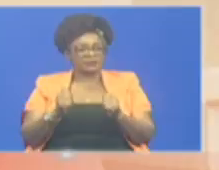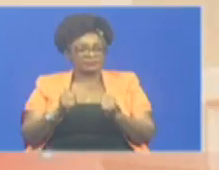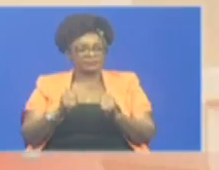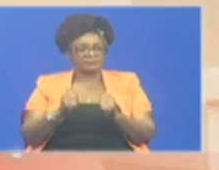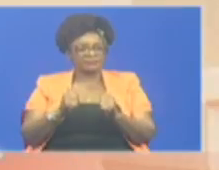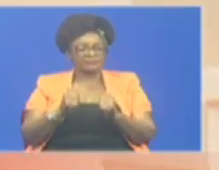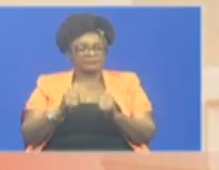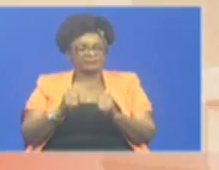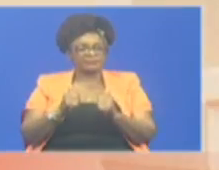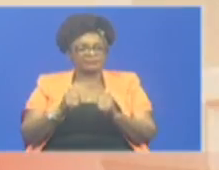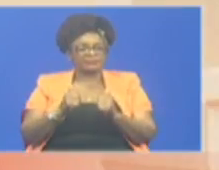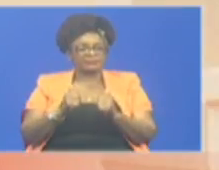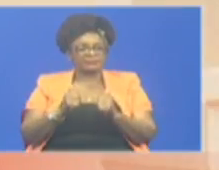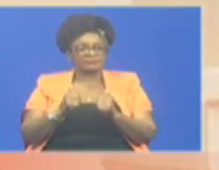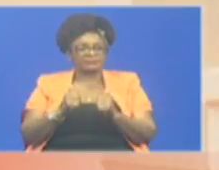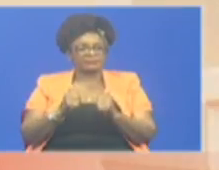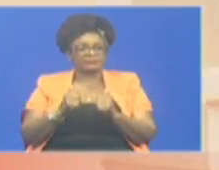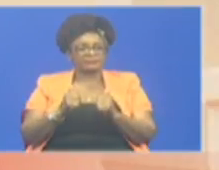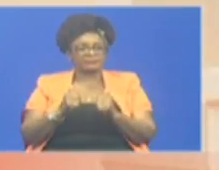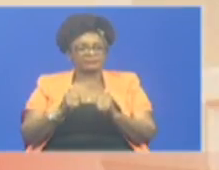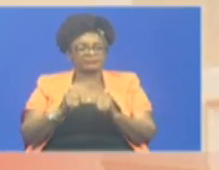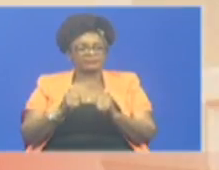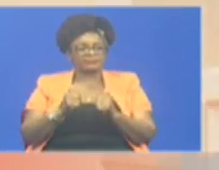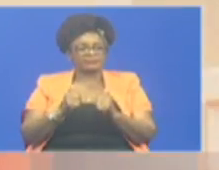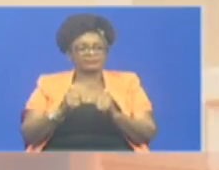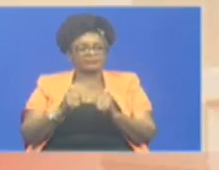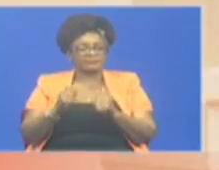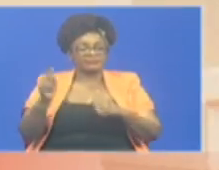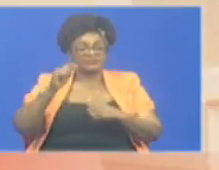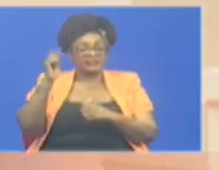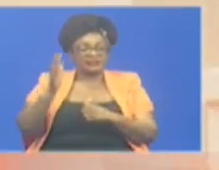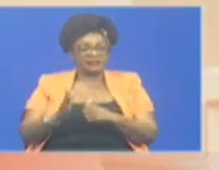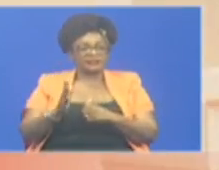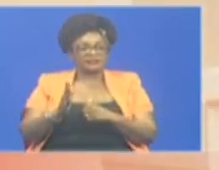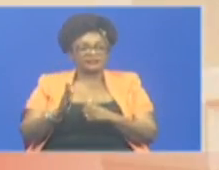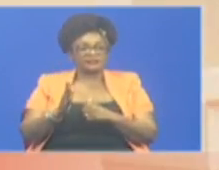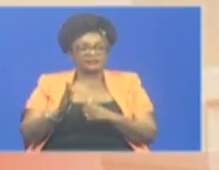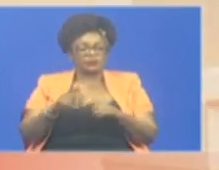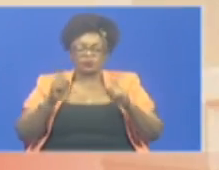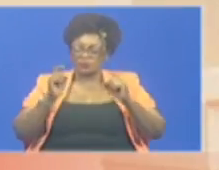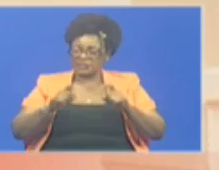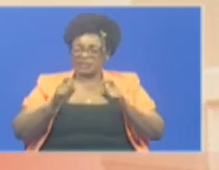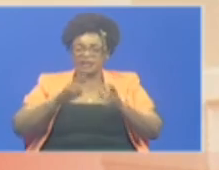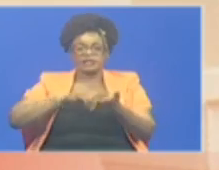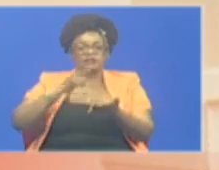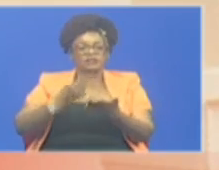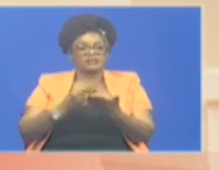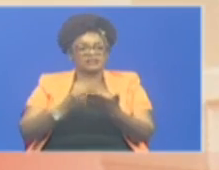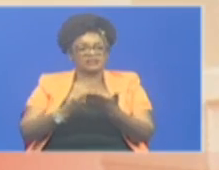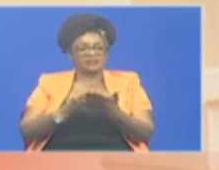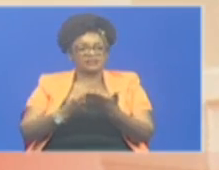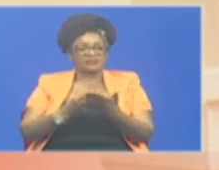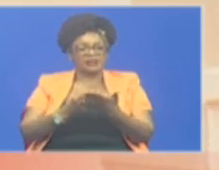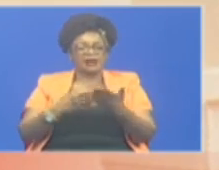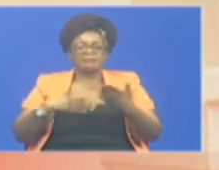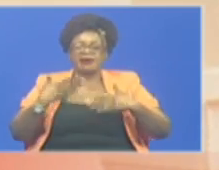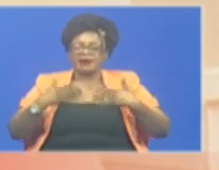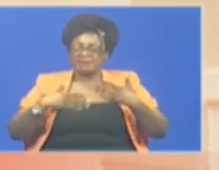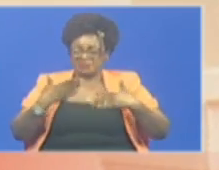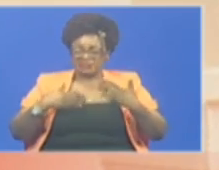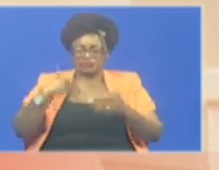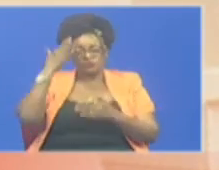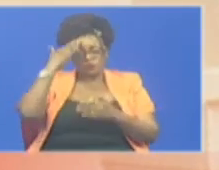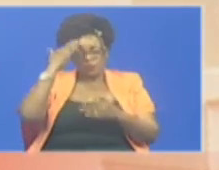Fellow Kenyans, the spectrum of efforts to be undertaken all require resources. And I'm very glad to note that in the short